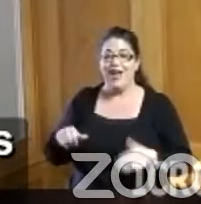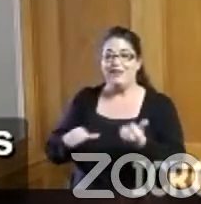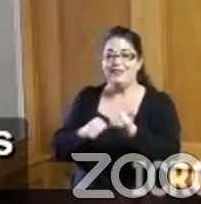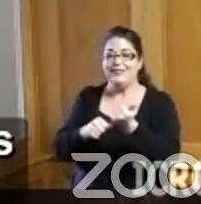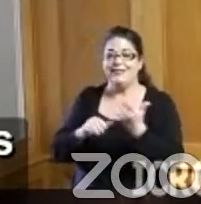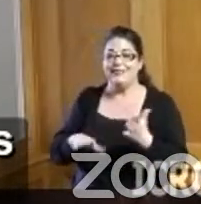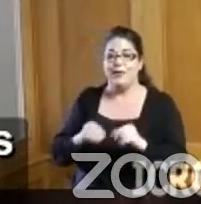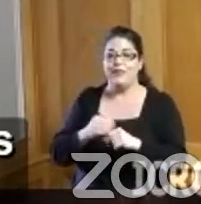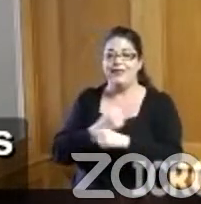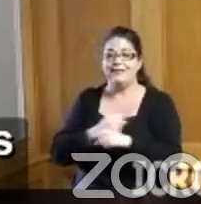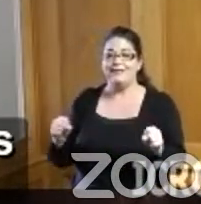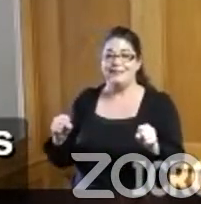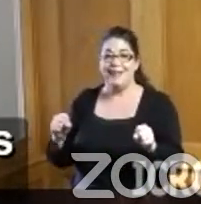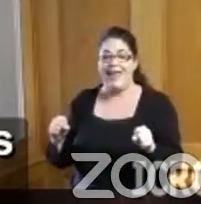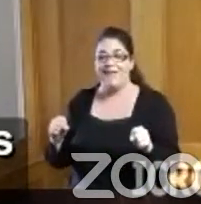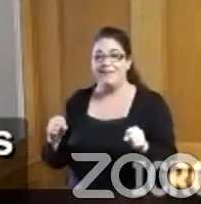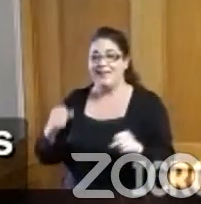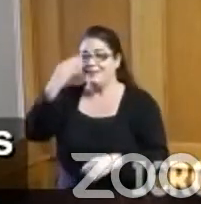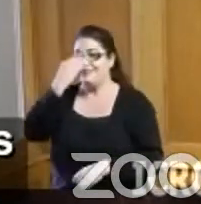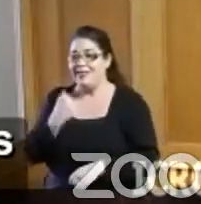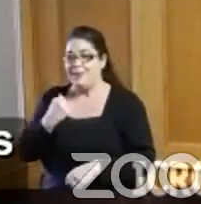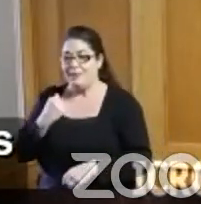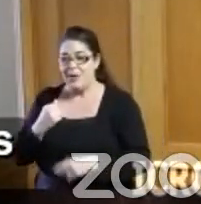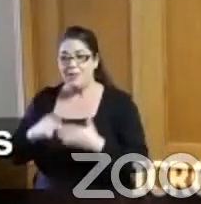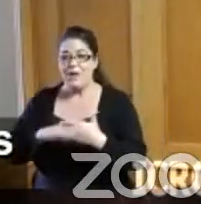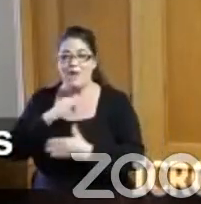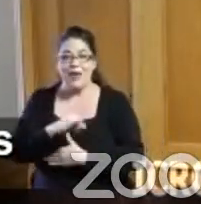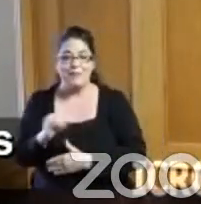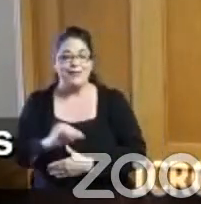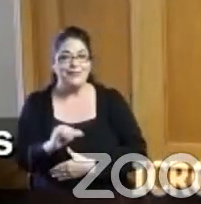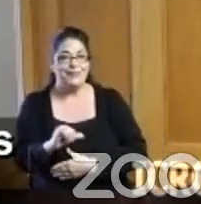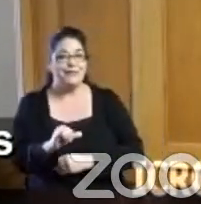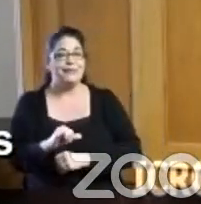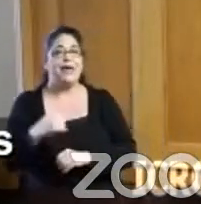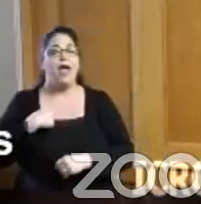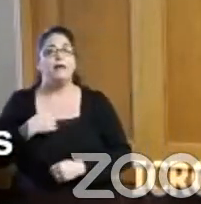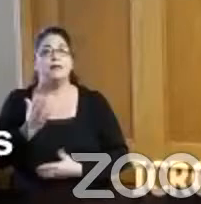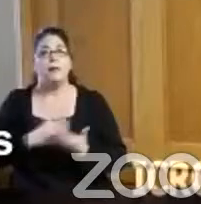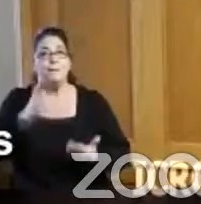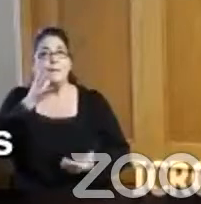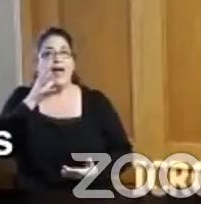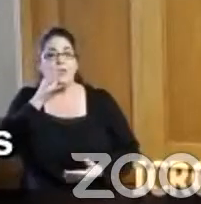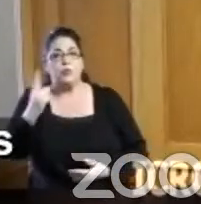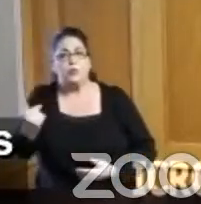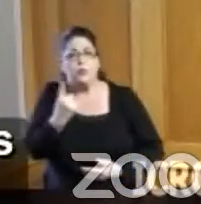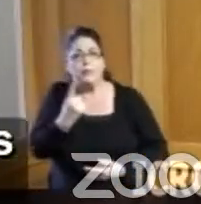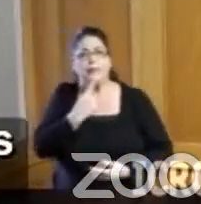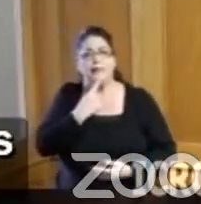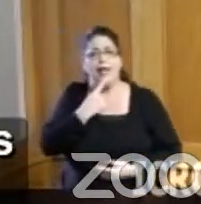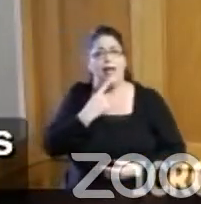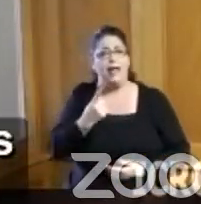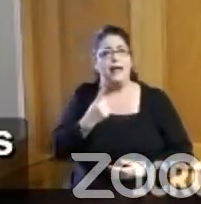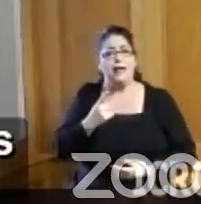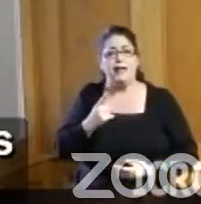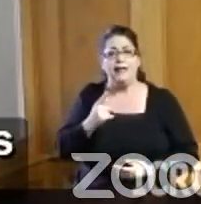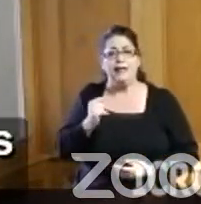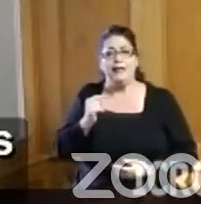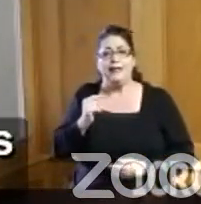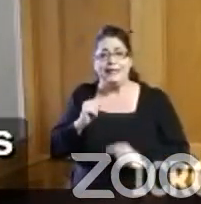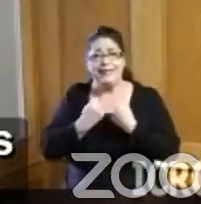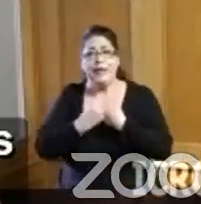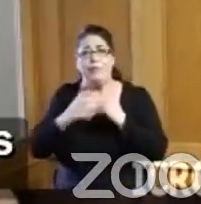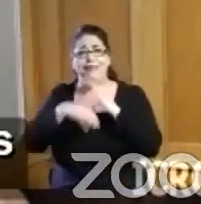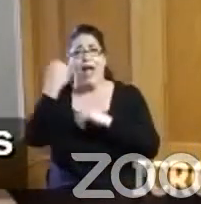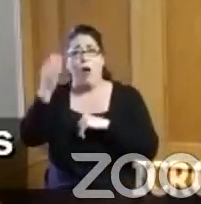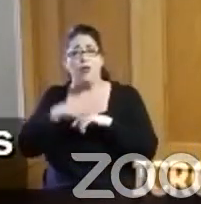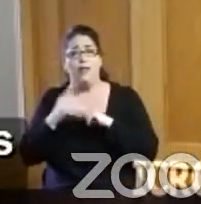our safe sleep program. There were mothers that came forward. The team was out on the street,